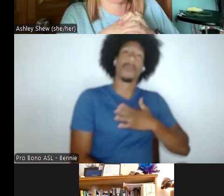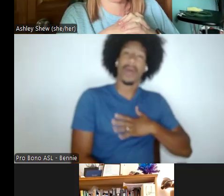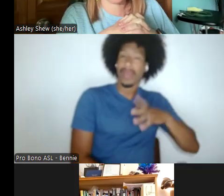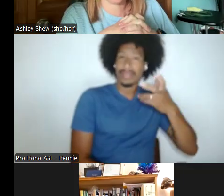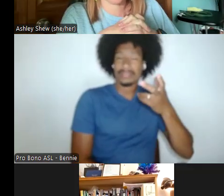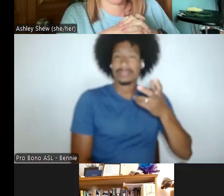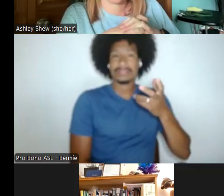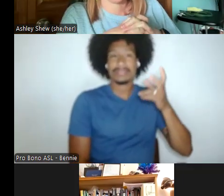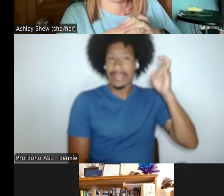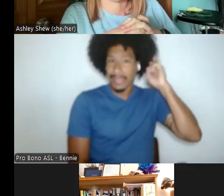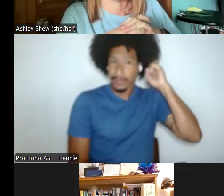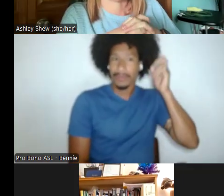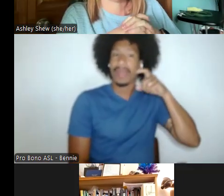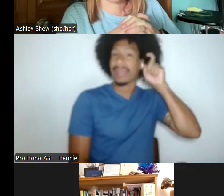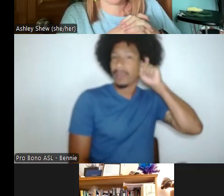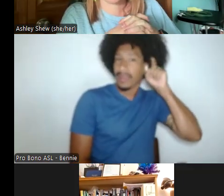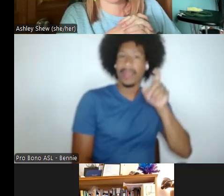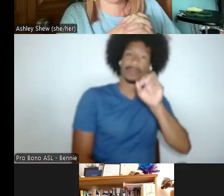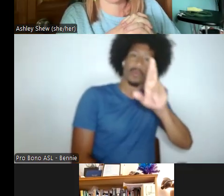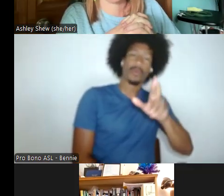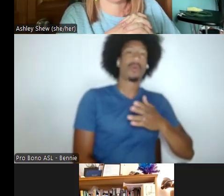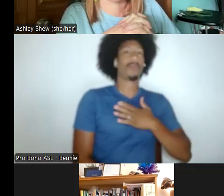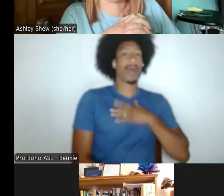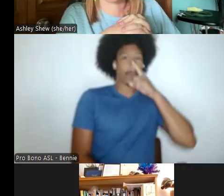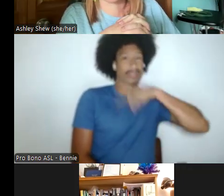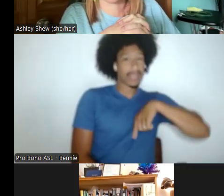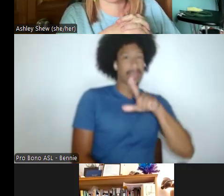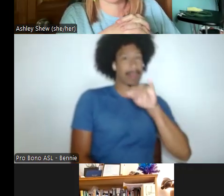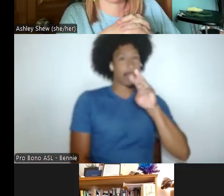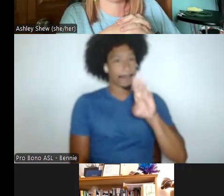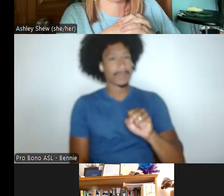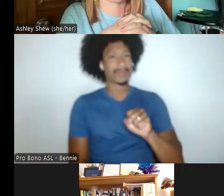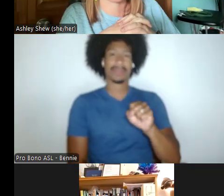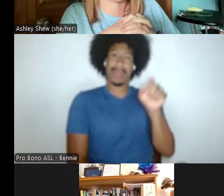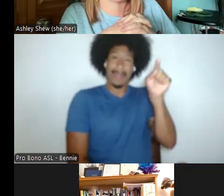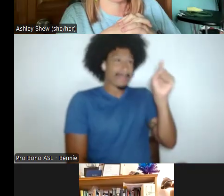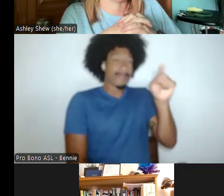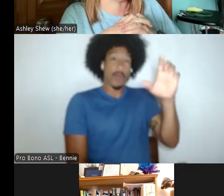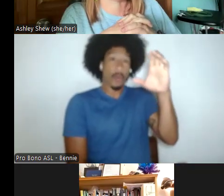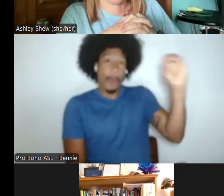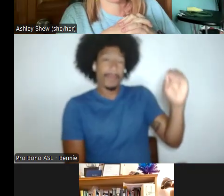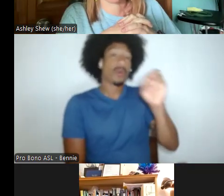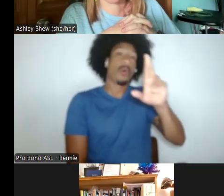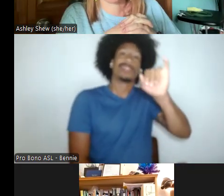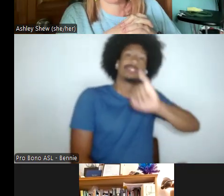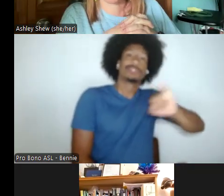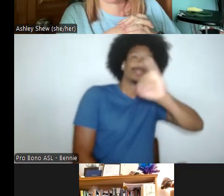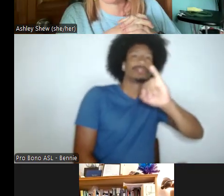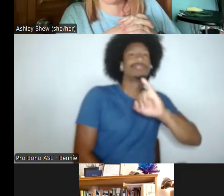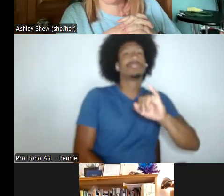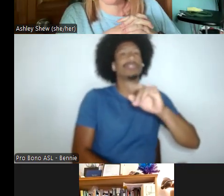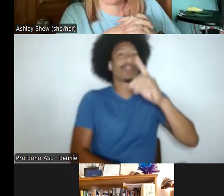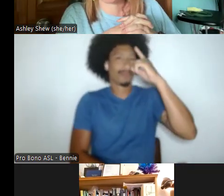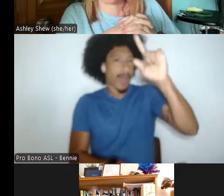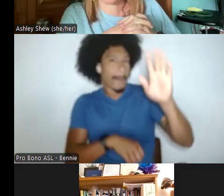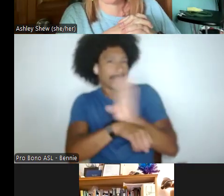are managed in corporate care, in insurance schemes where, doctors get to be the